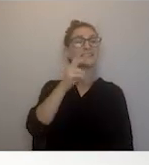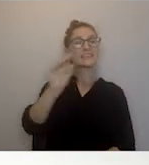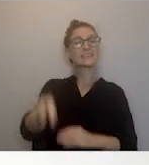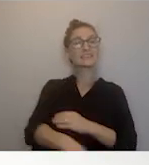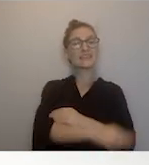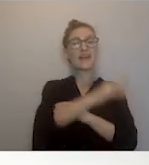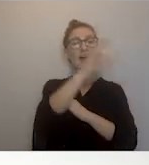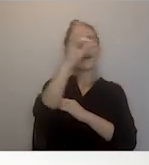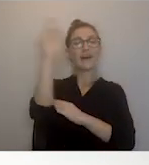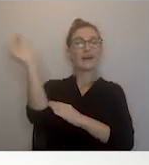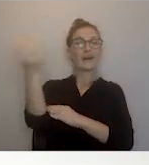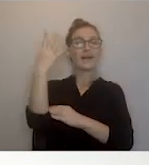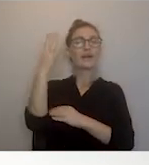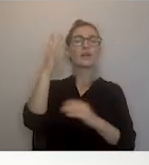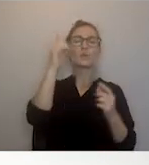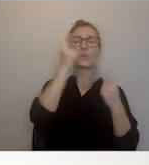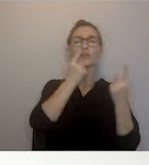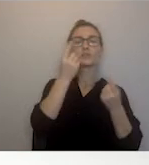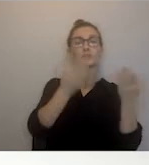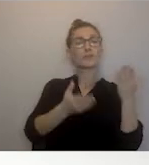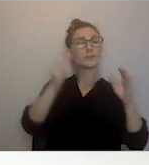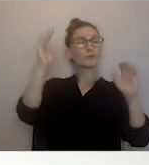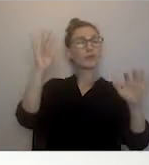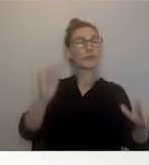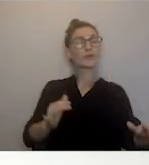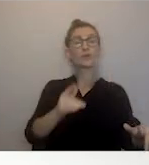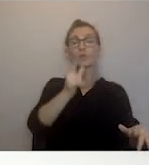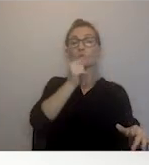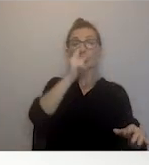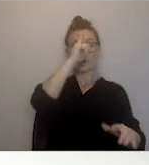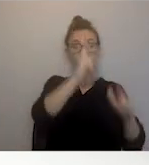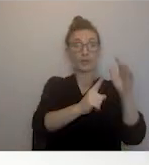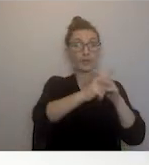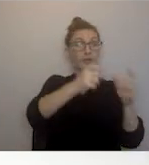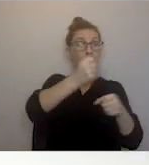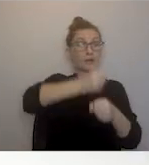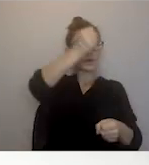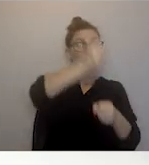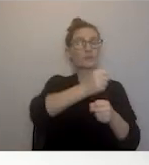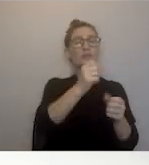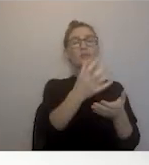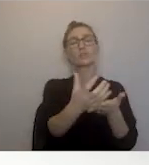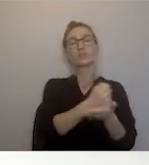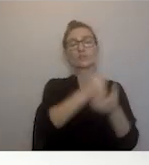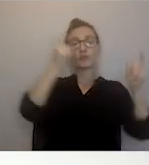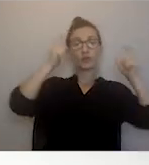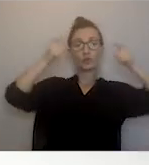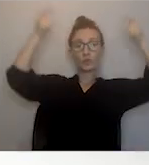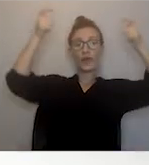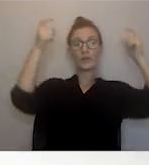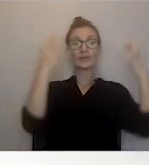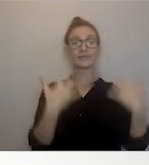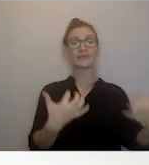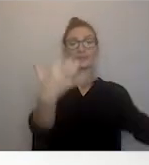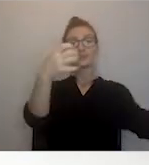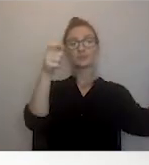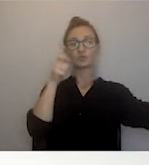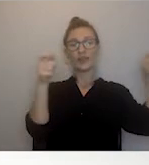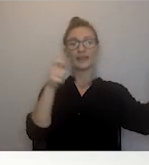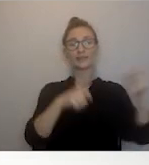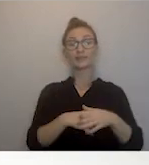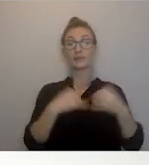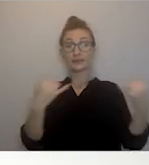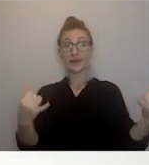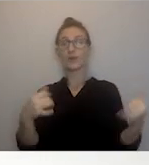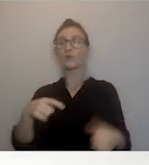every day I see the sun, but wonder if there might be rain. Whoever thought of the umbrella deserves a crown and kingdom to reign. The